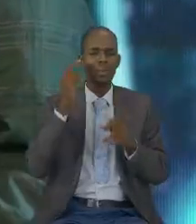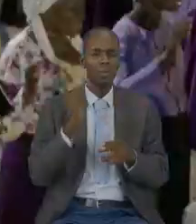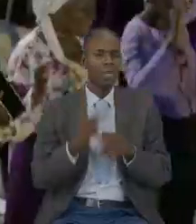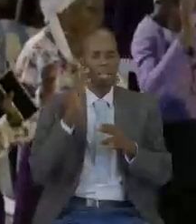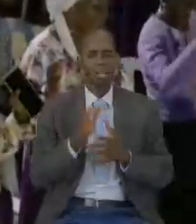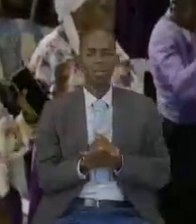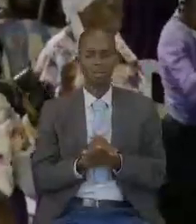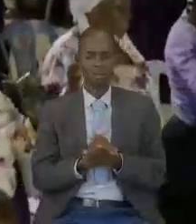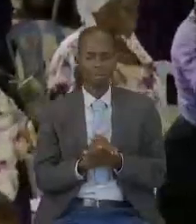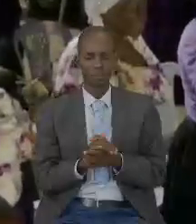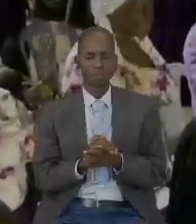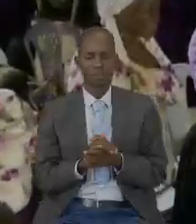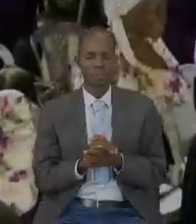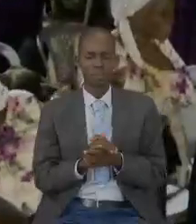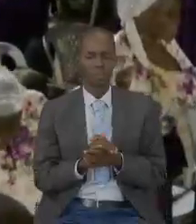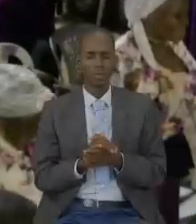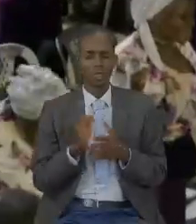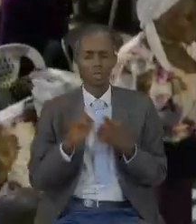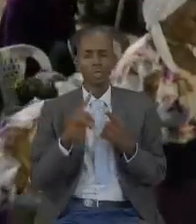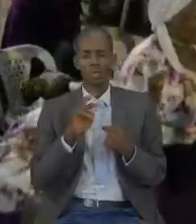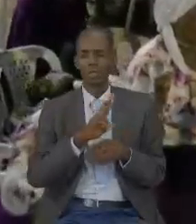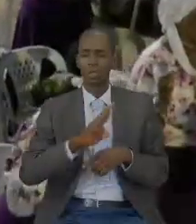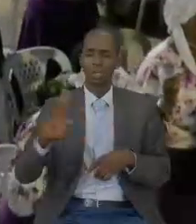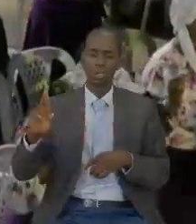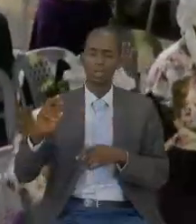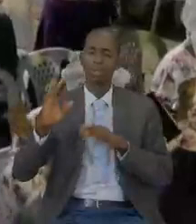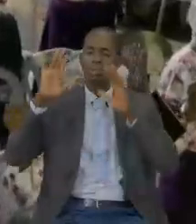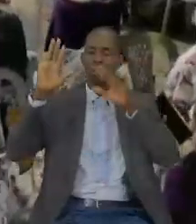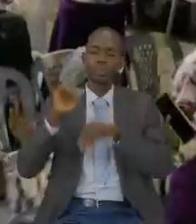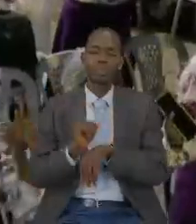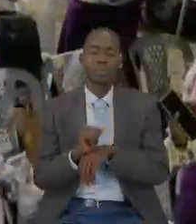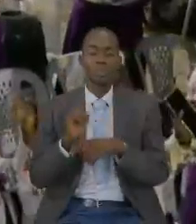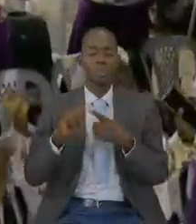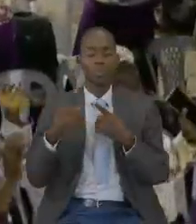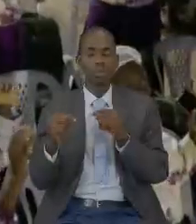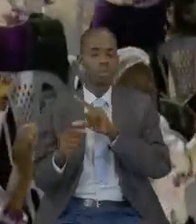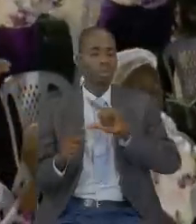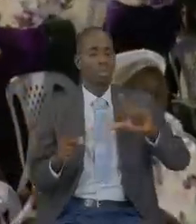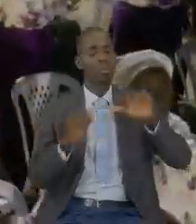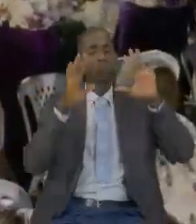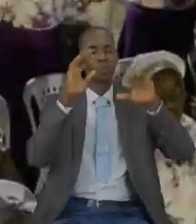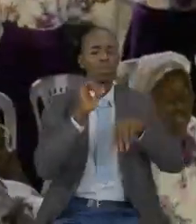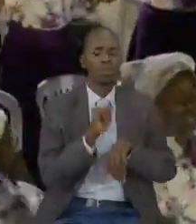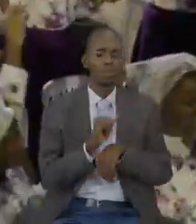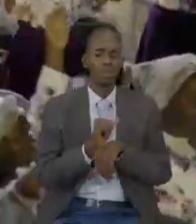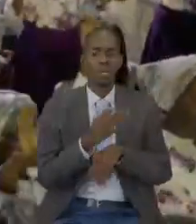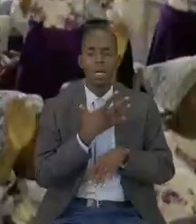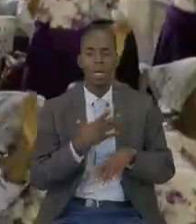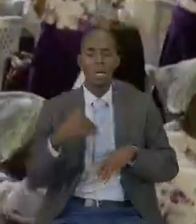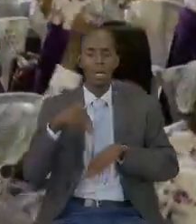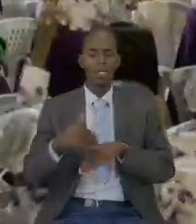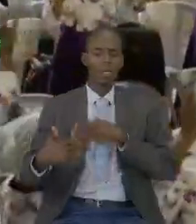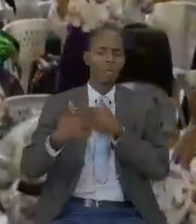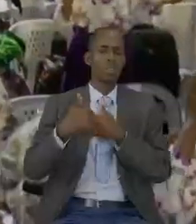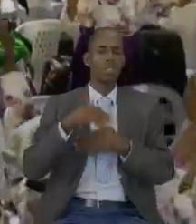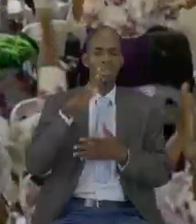name. To the right, miracle. To the left, miracle. At the back, at the center,